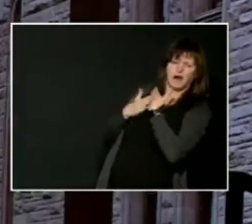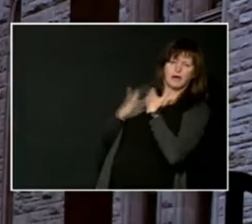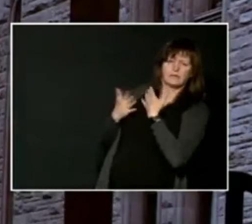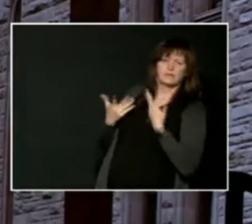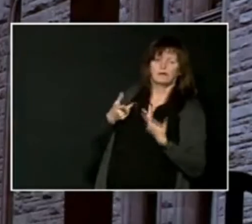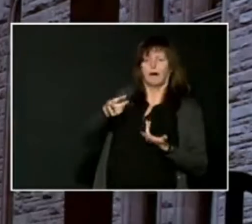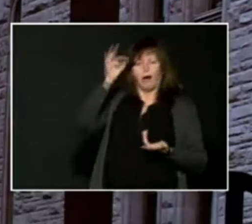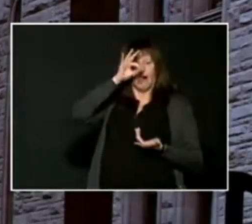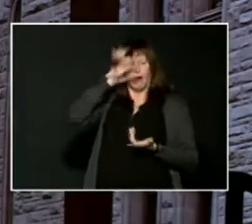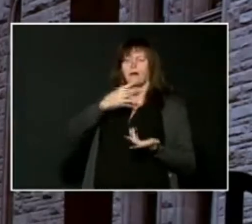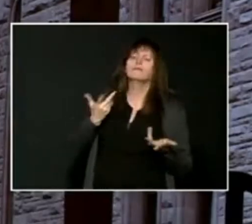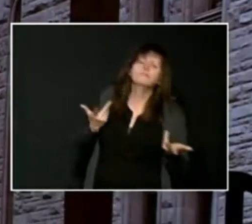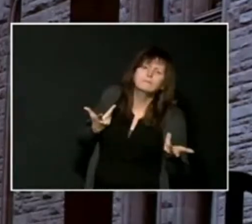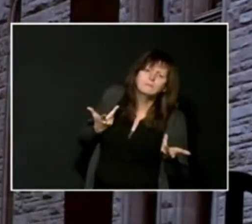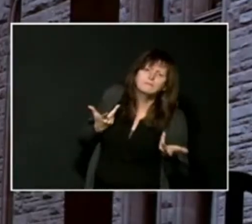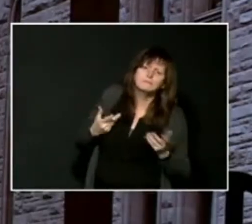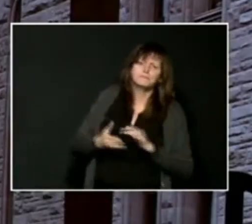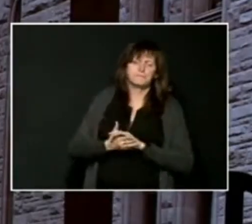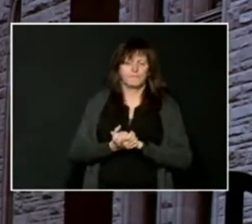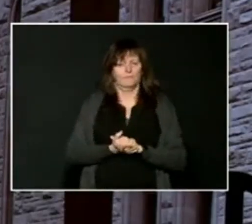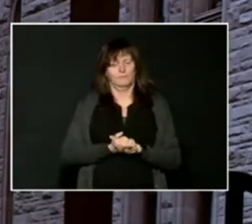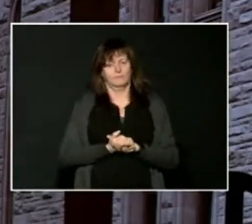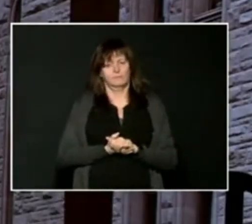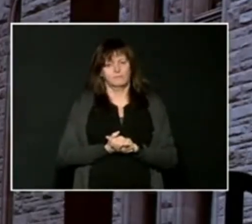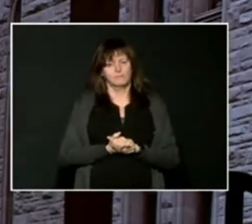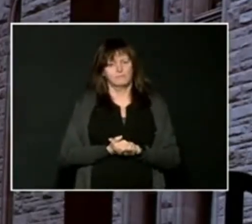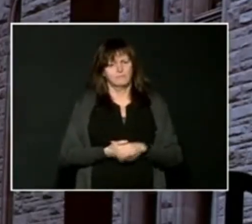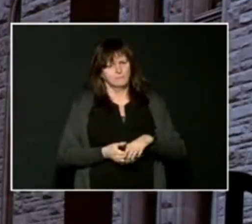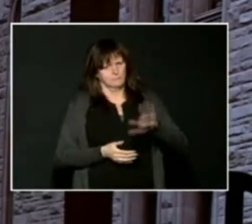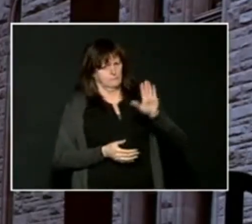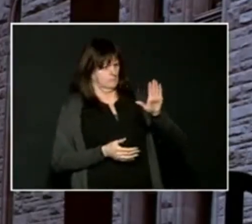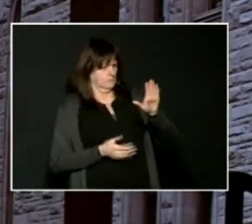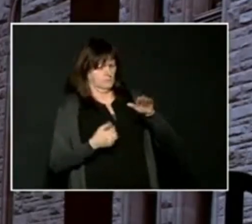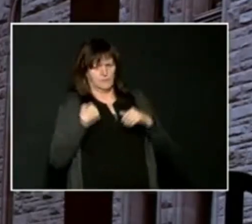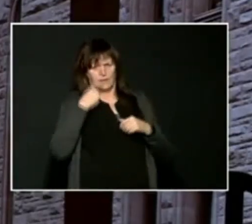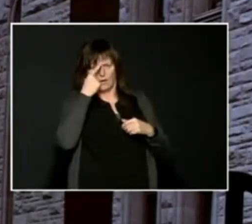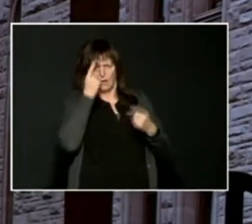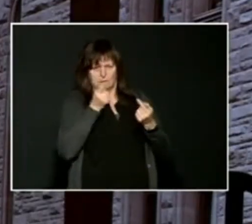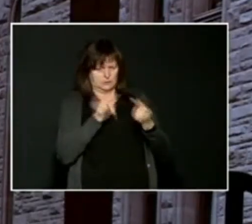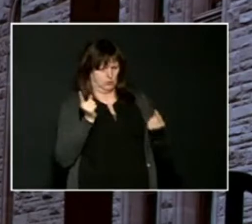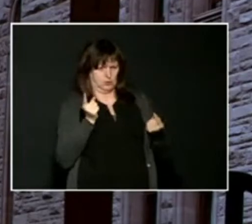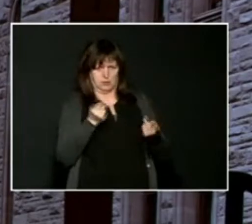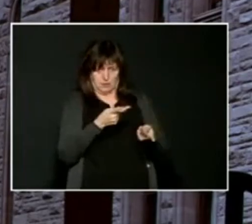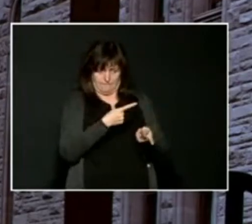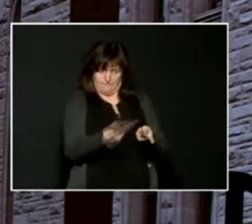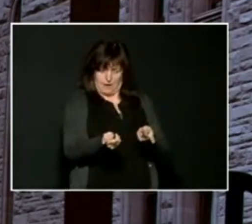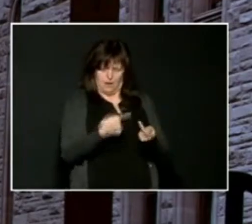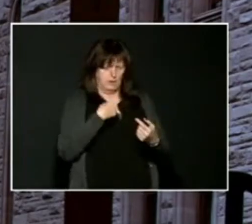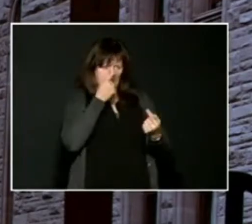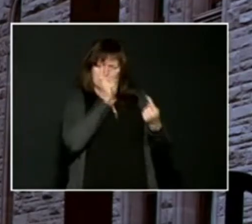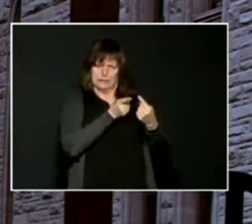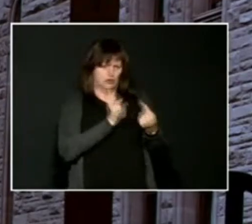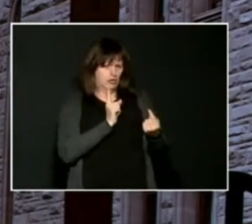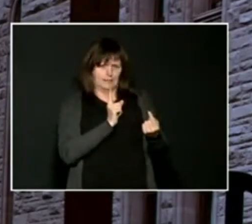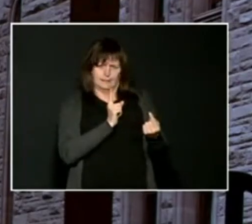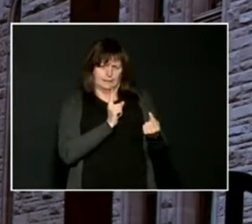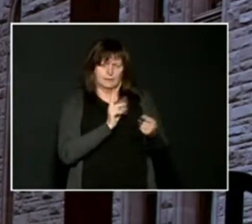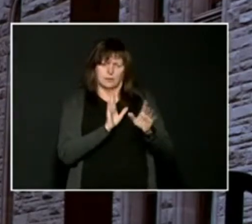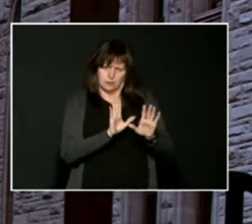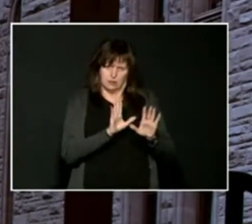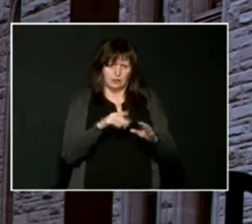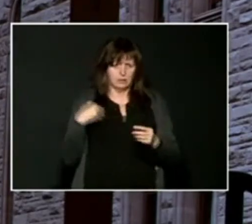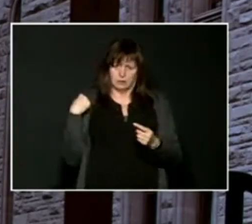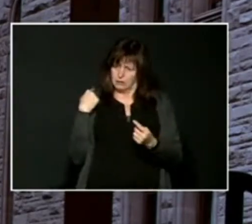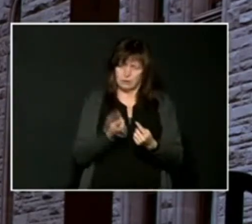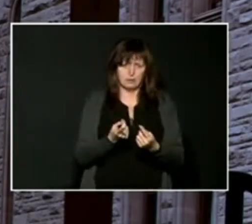So I have to first say I don't agree it's a failure. All along we said, receiving the advice, that we would